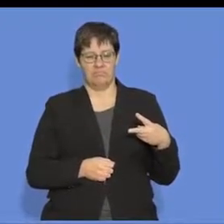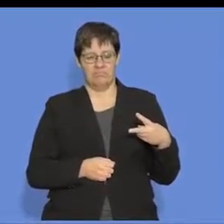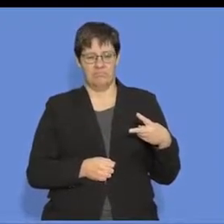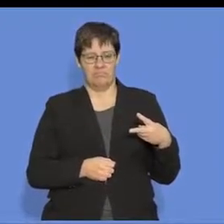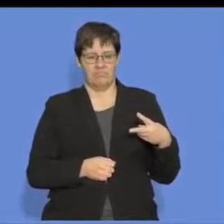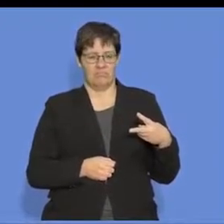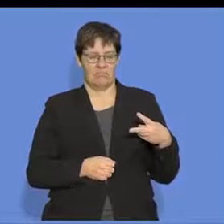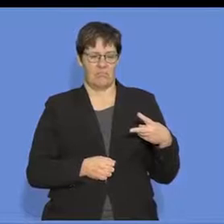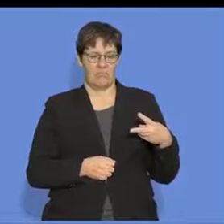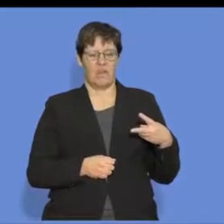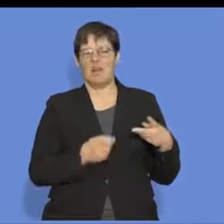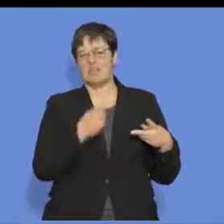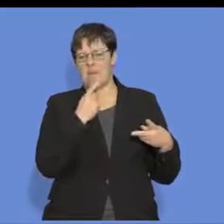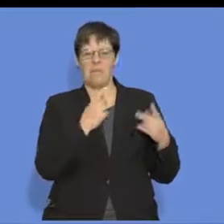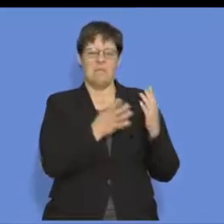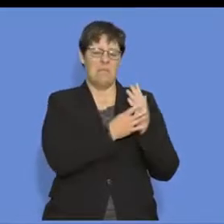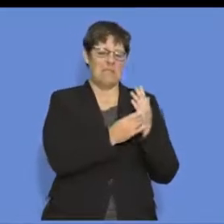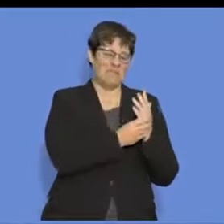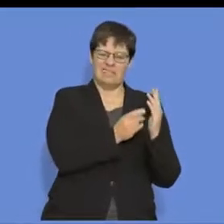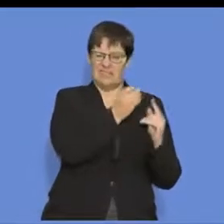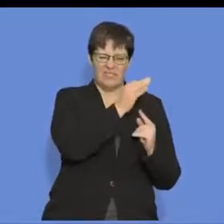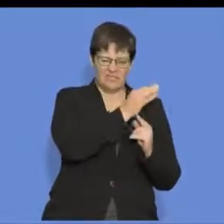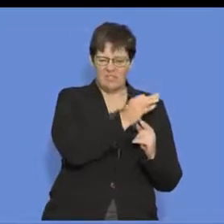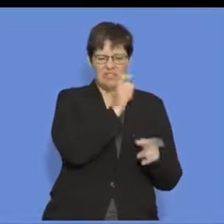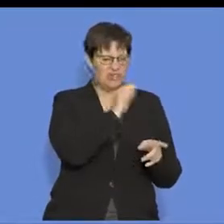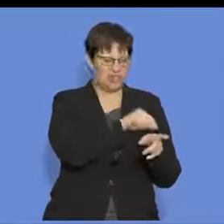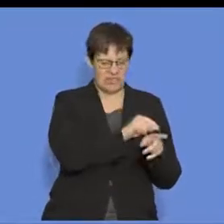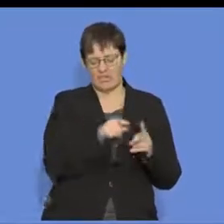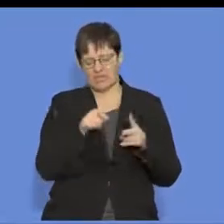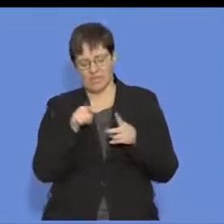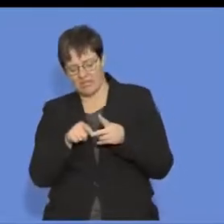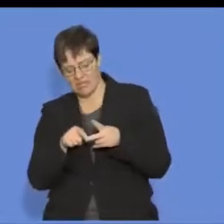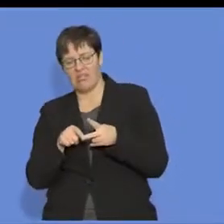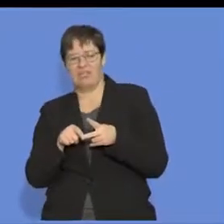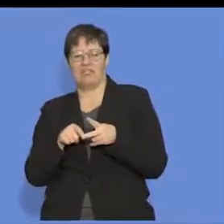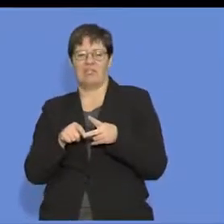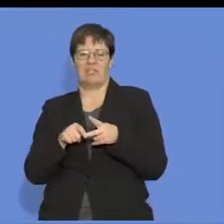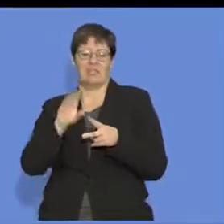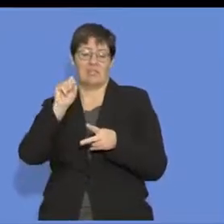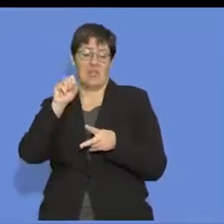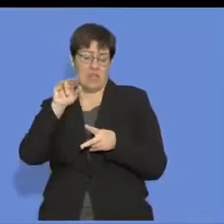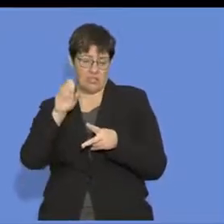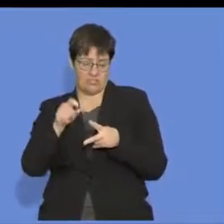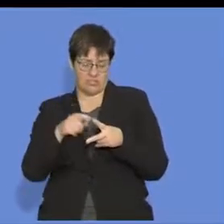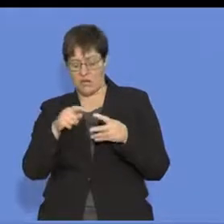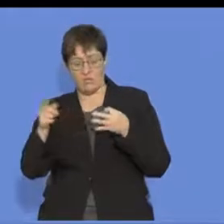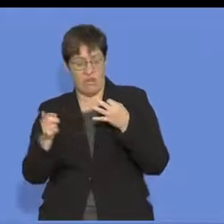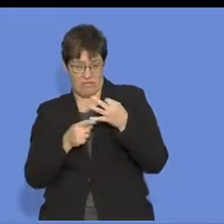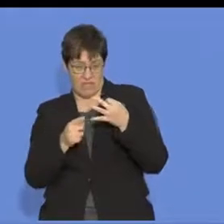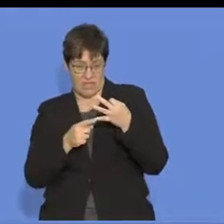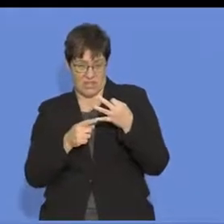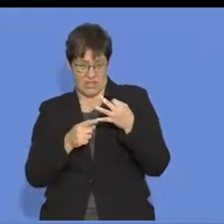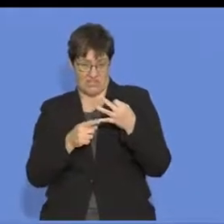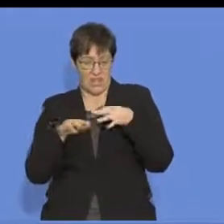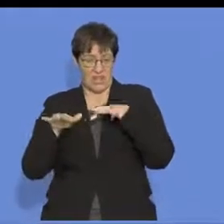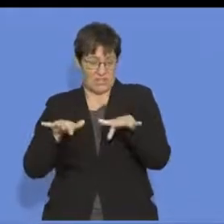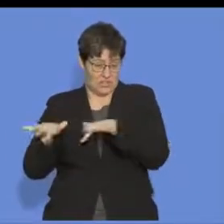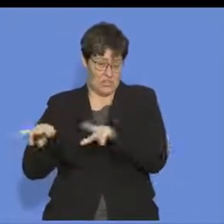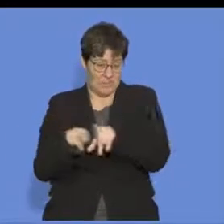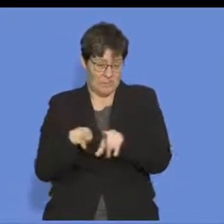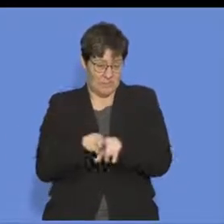some meat or something, and with a starch. But this example, we have 3 choices,